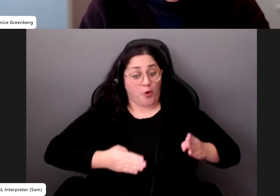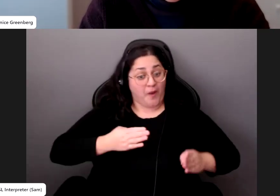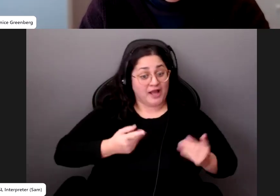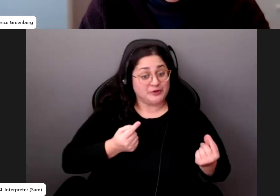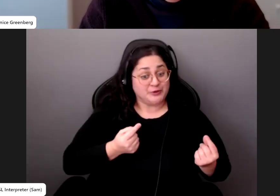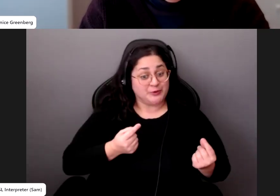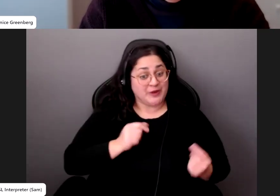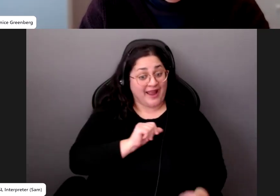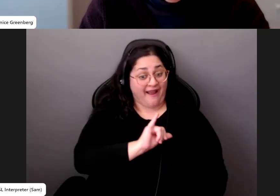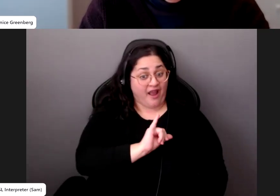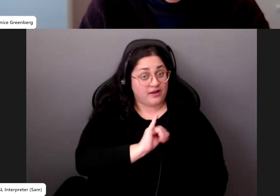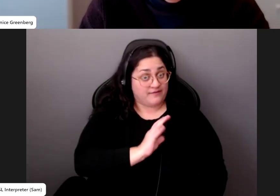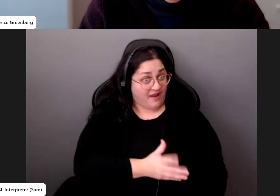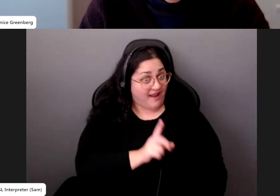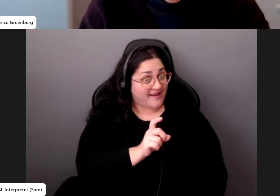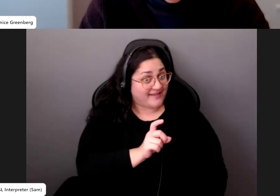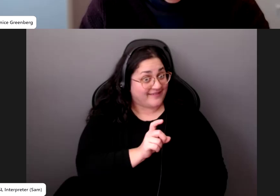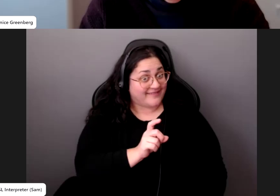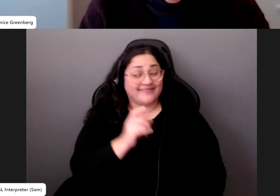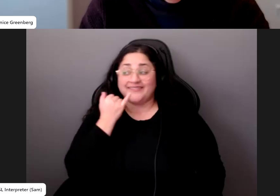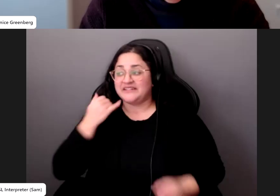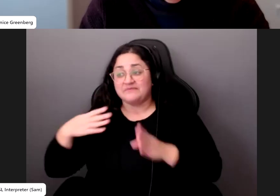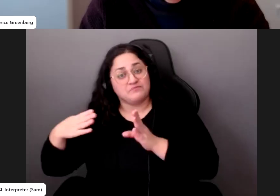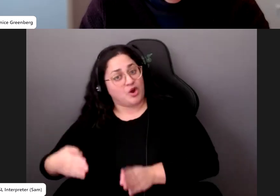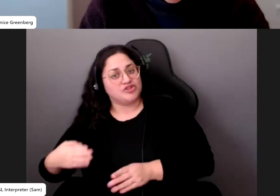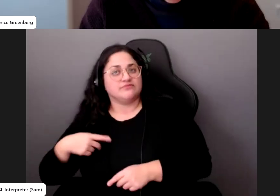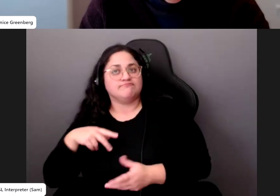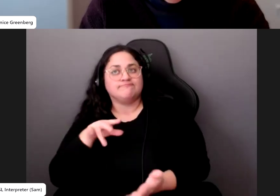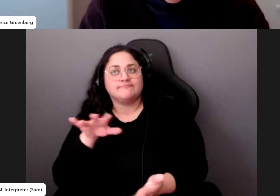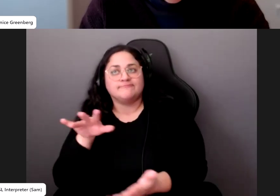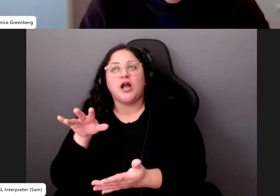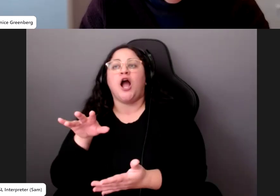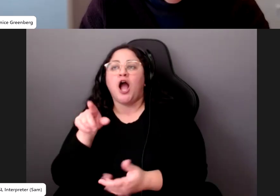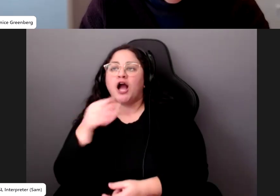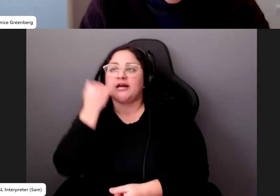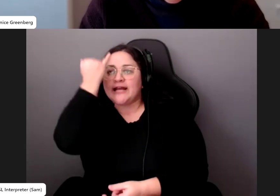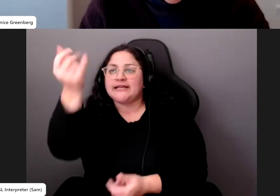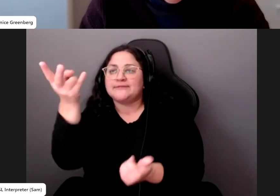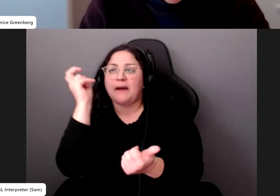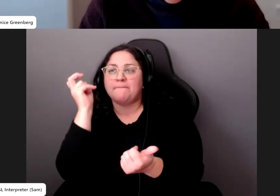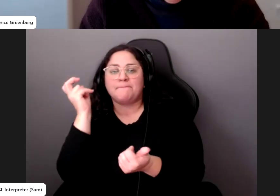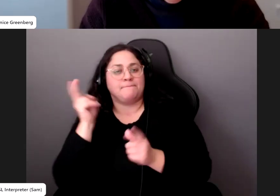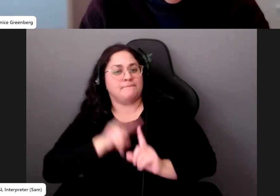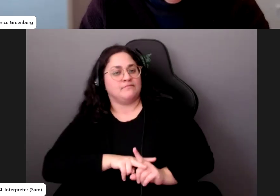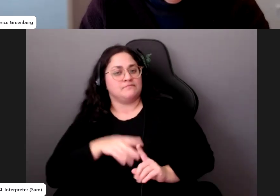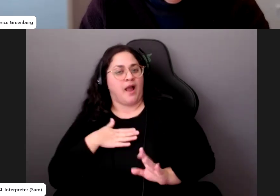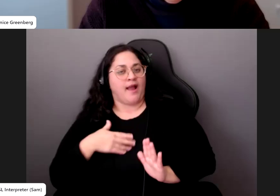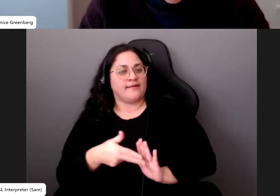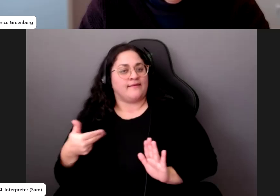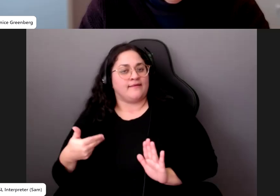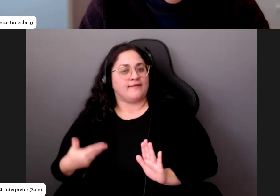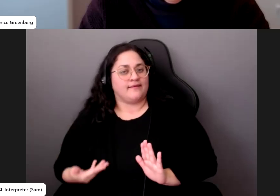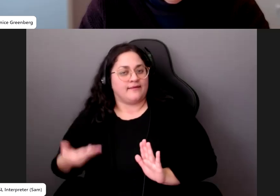just inspiration? That's where the gray zones are. And I think that's where the governance is going next. So these new pieces